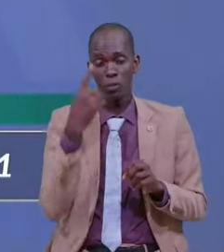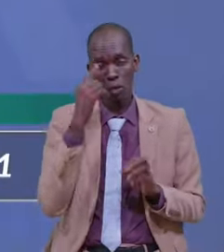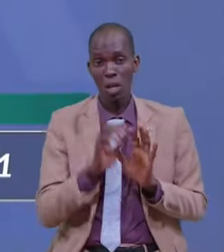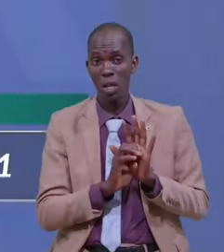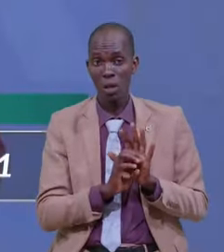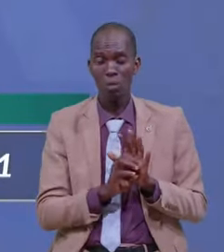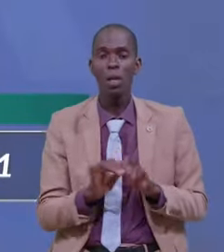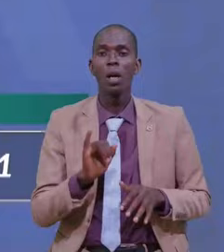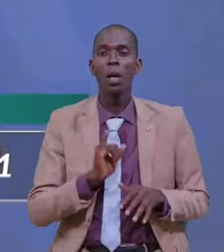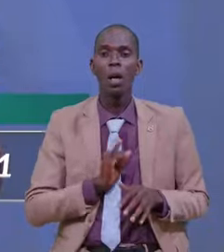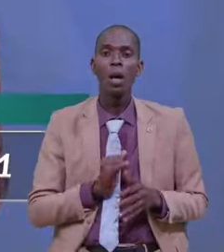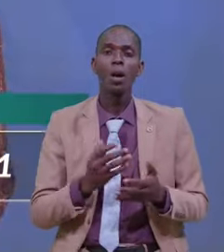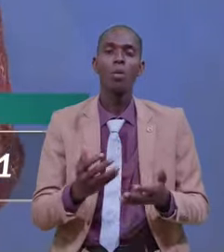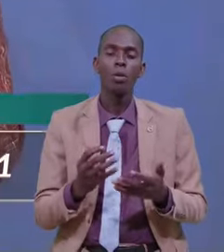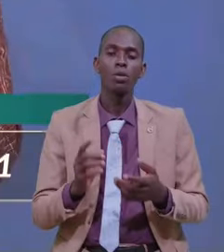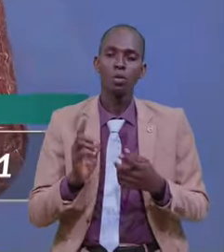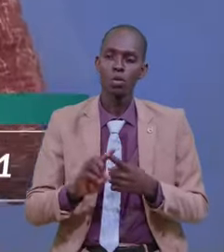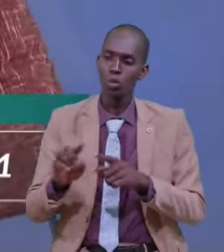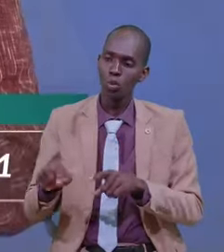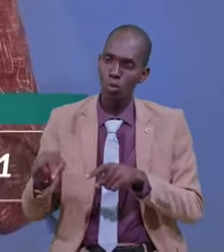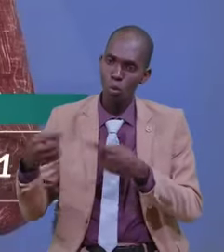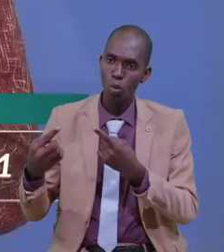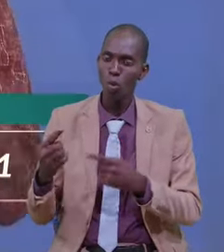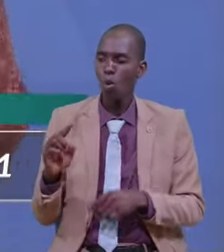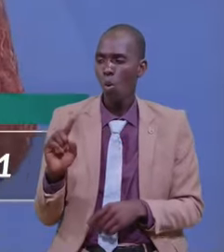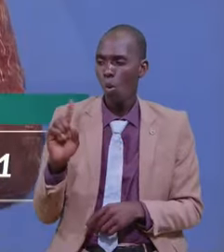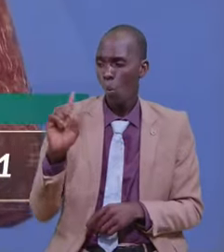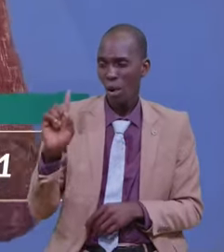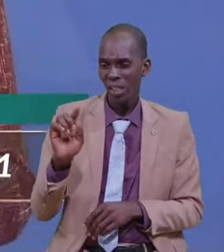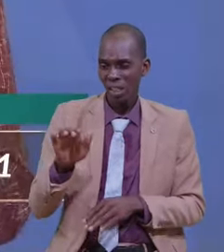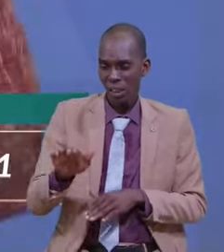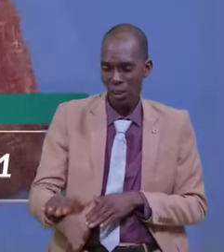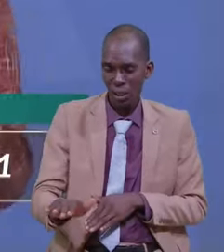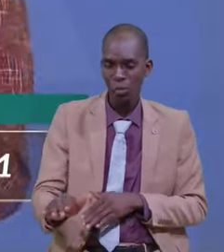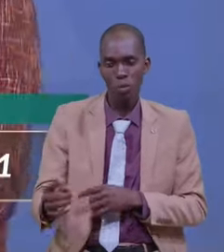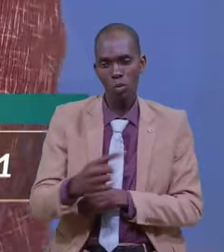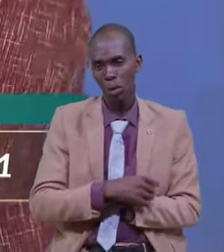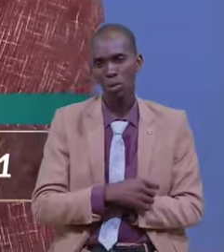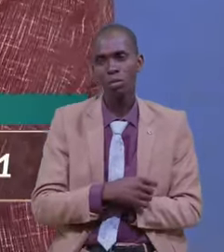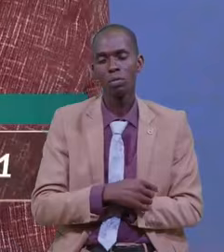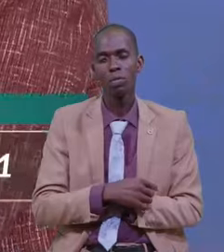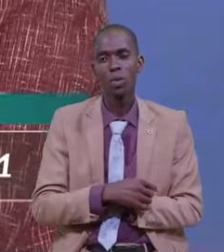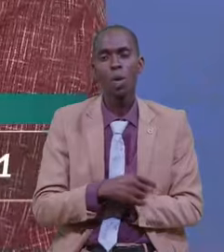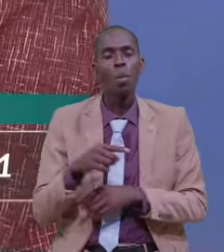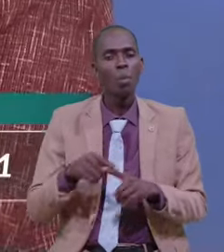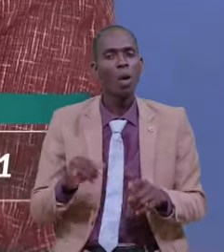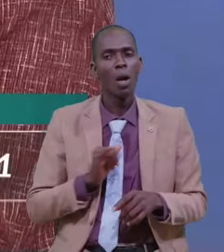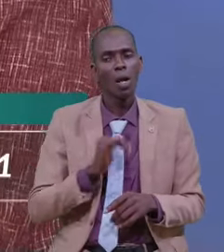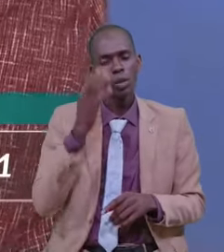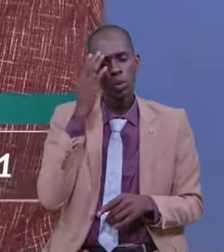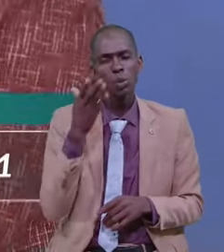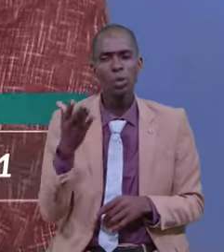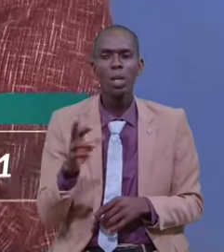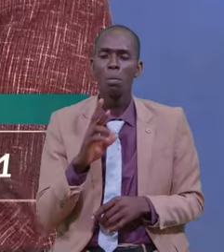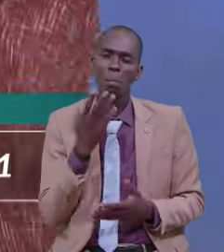go only one step a day, but I know that there might be one